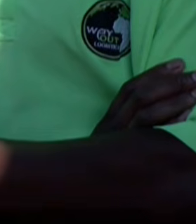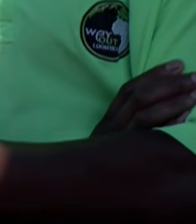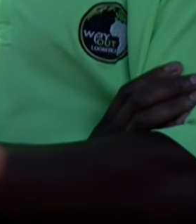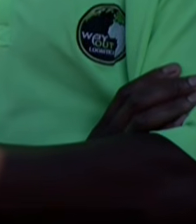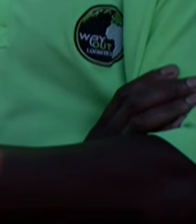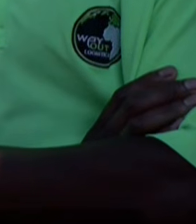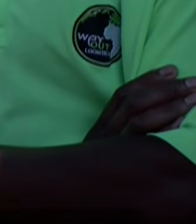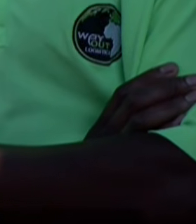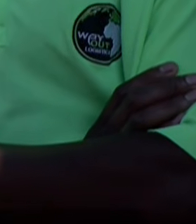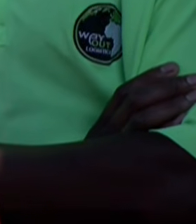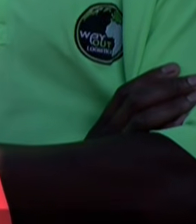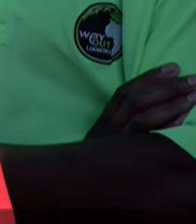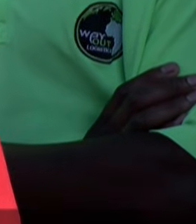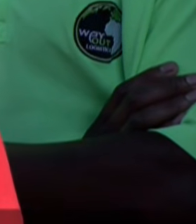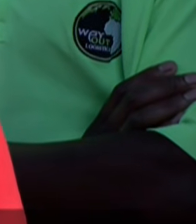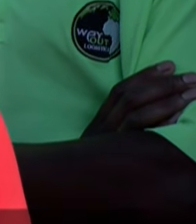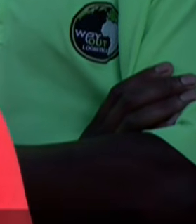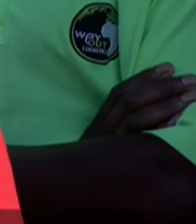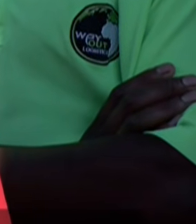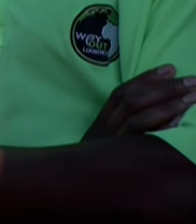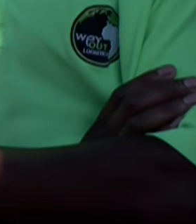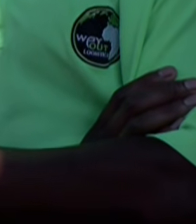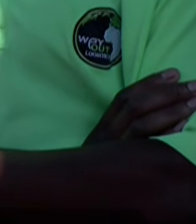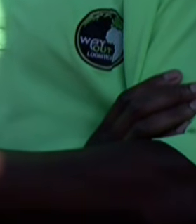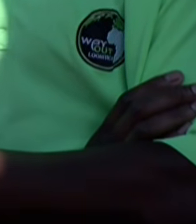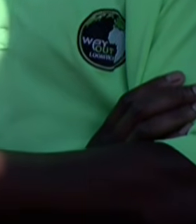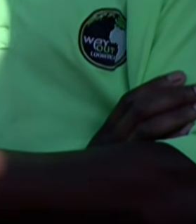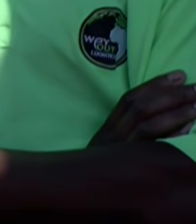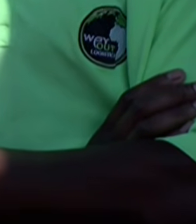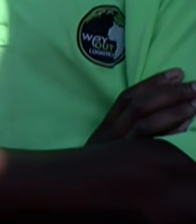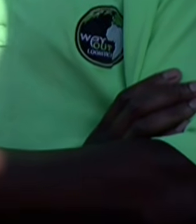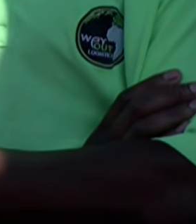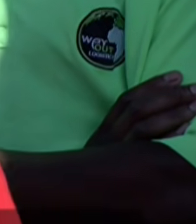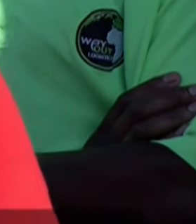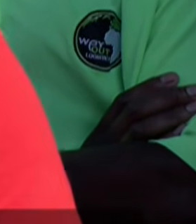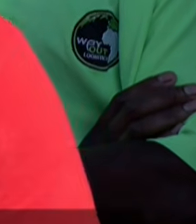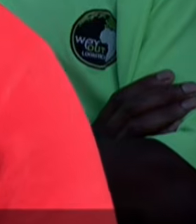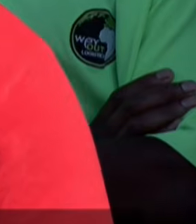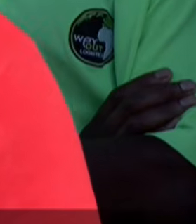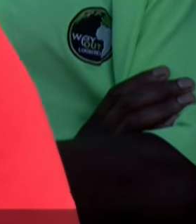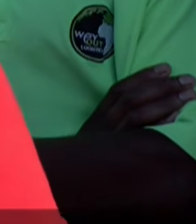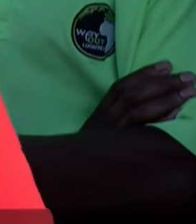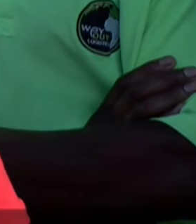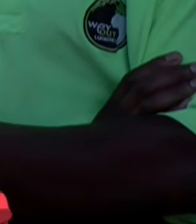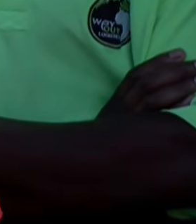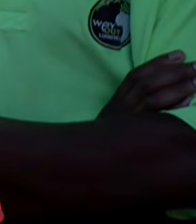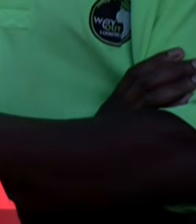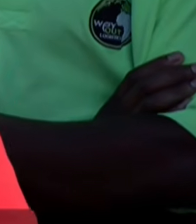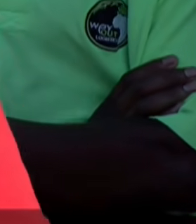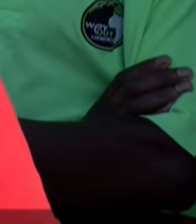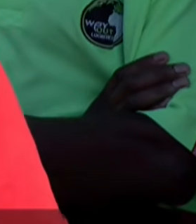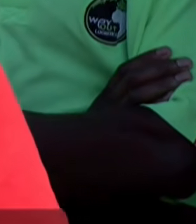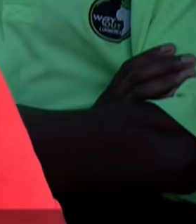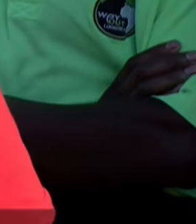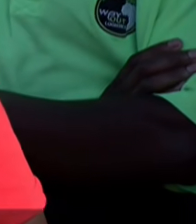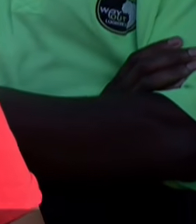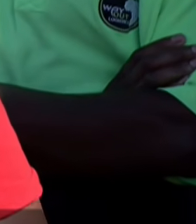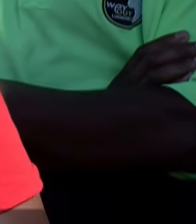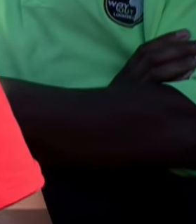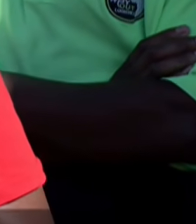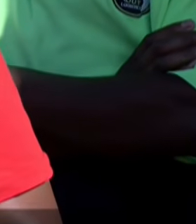to assist them. But let me introduce some of the community members. What I can tell you, Sakina, is that I'm told that the local ward